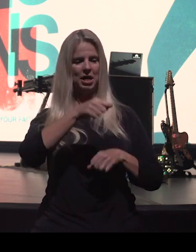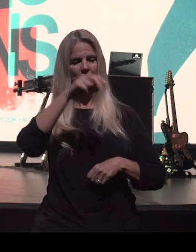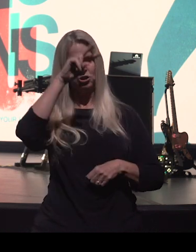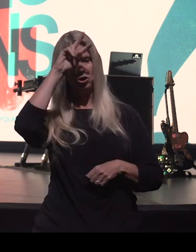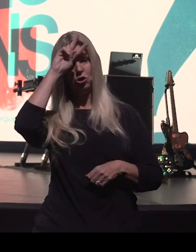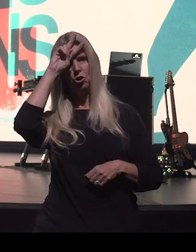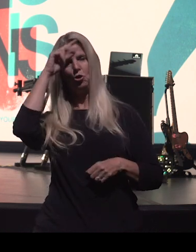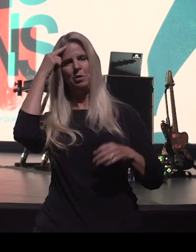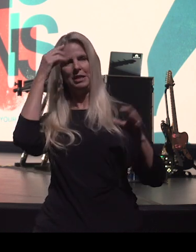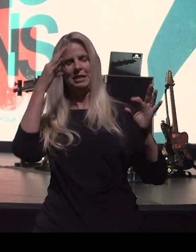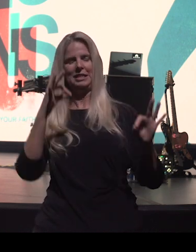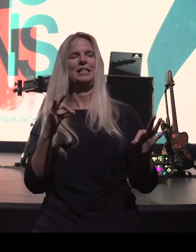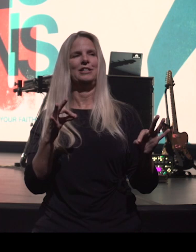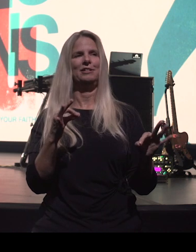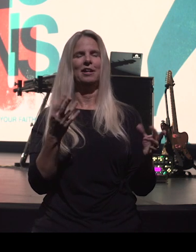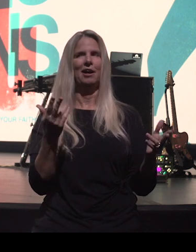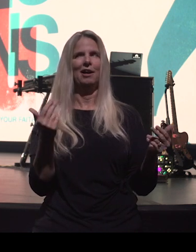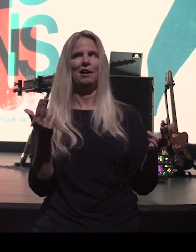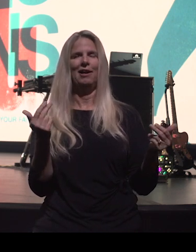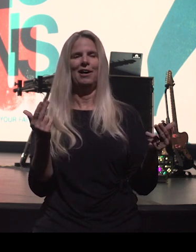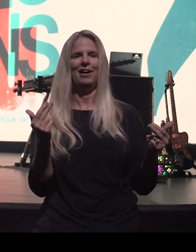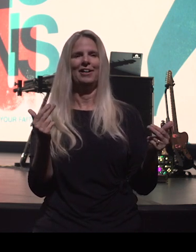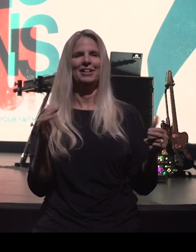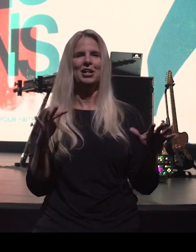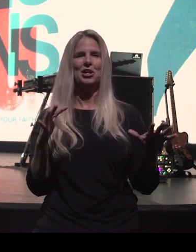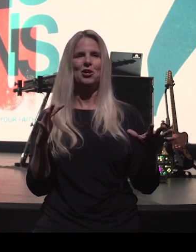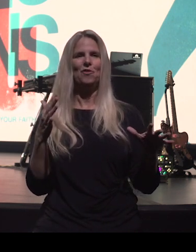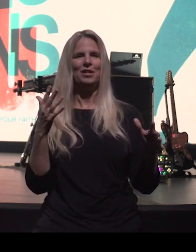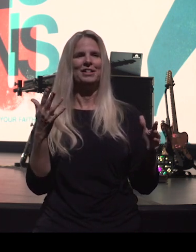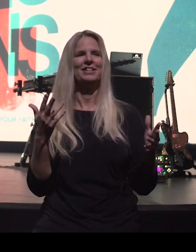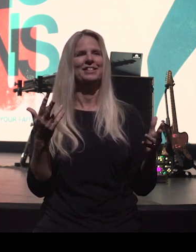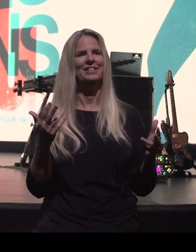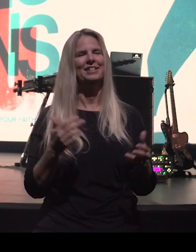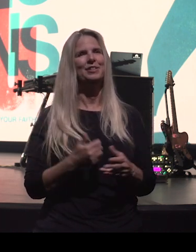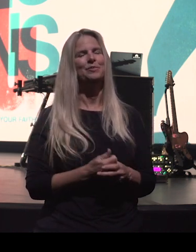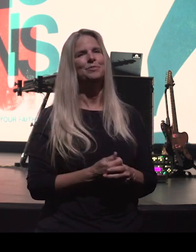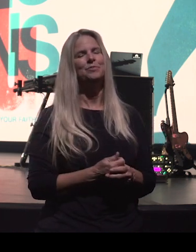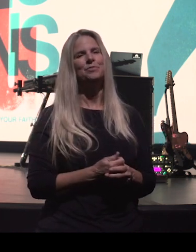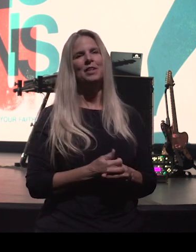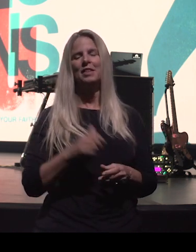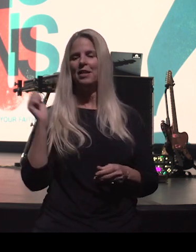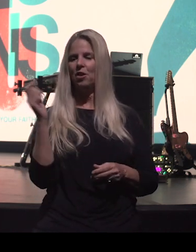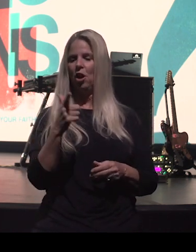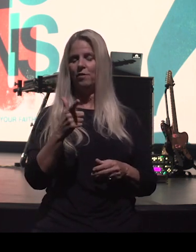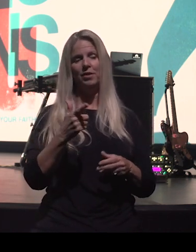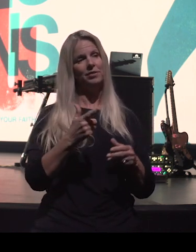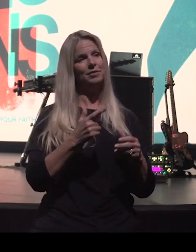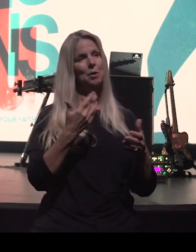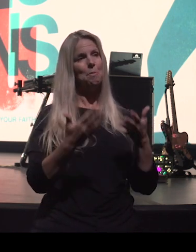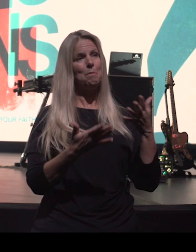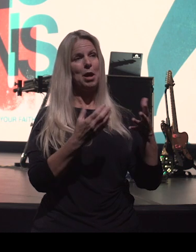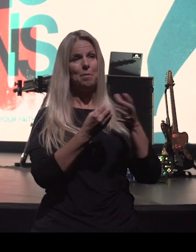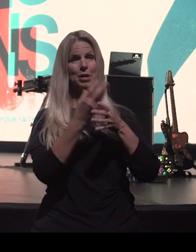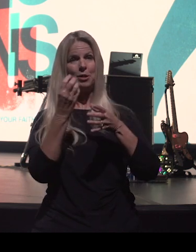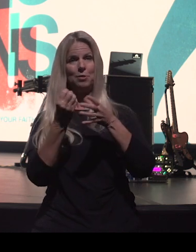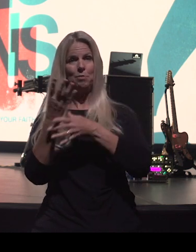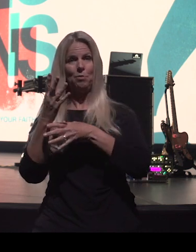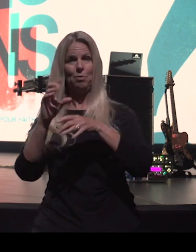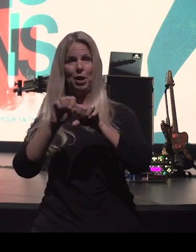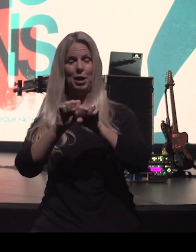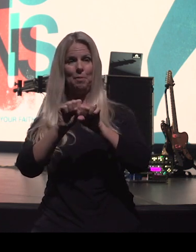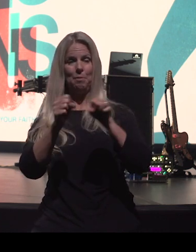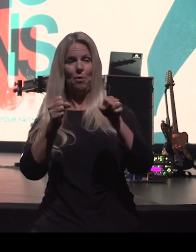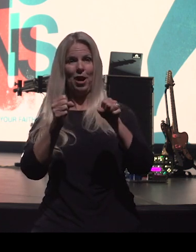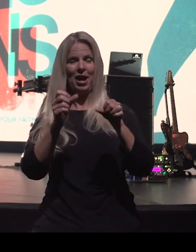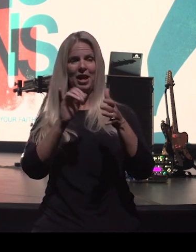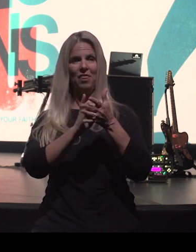Nervous laughter. That's all of us, right? You ever like spring break? Huh? That